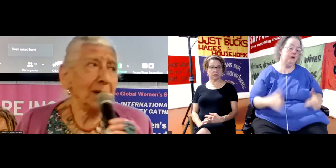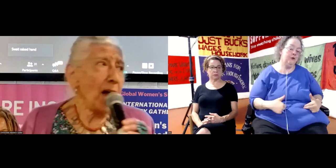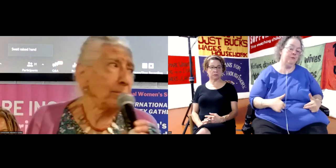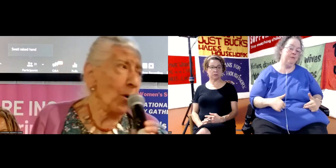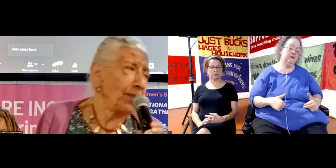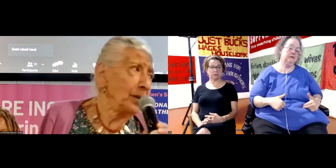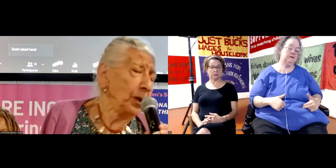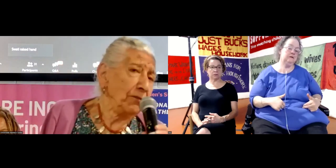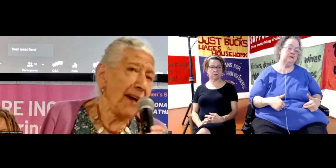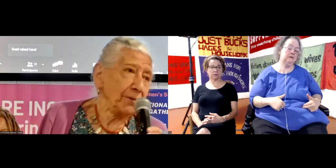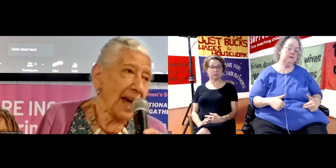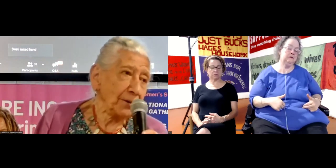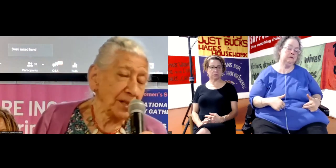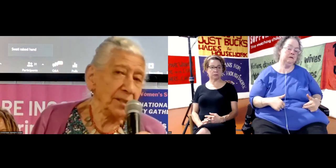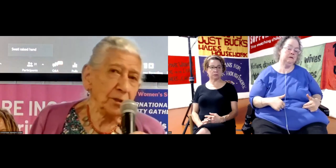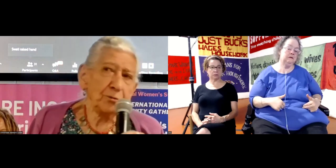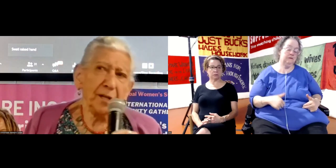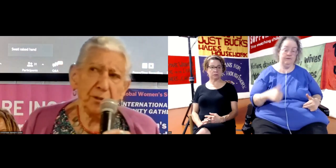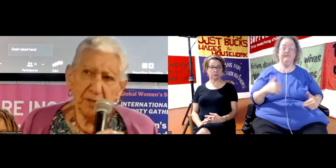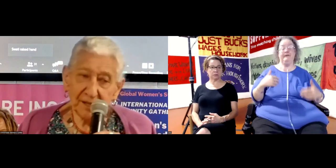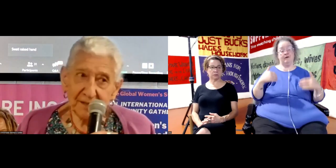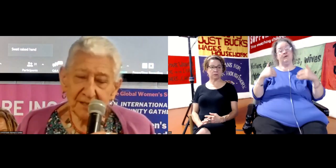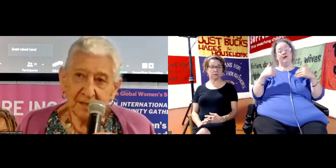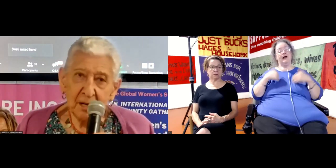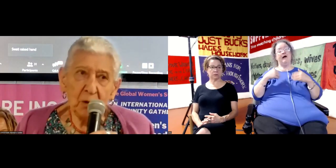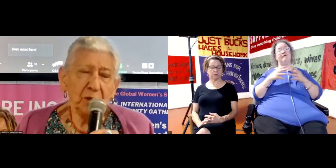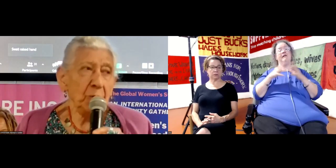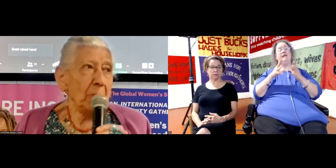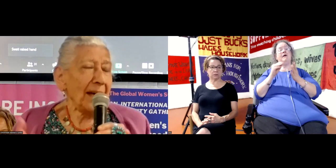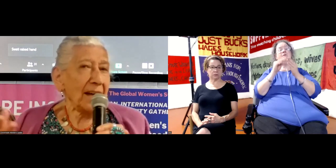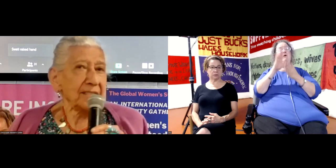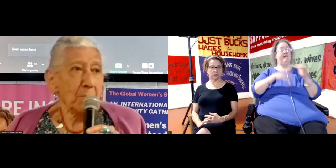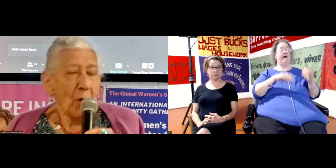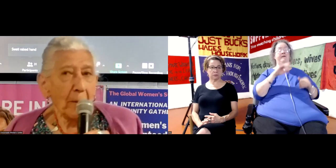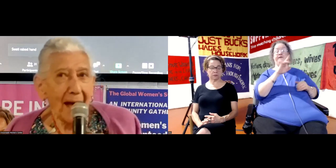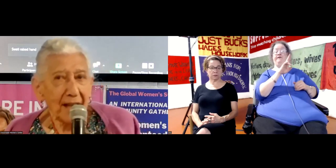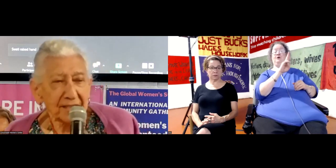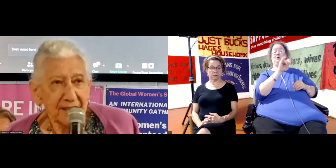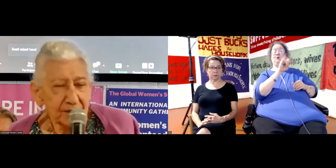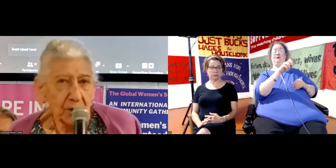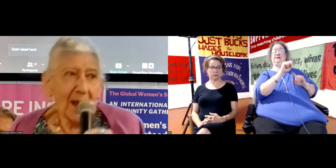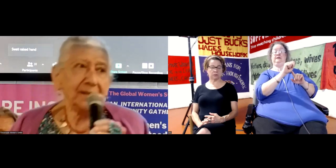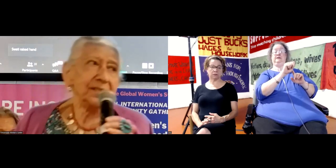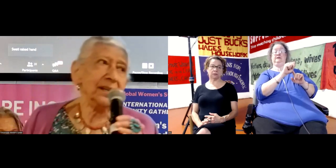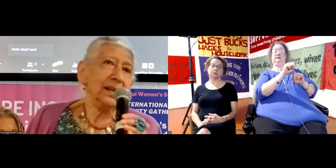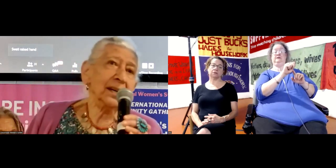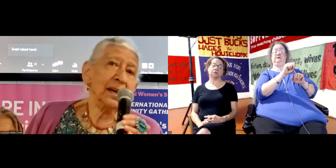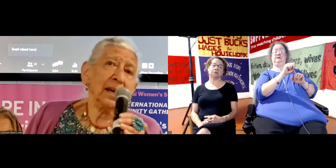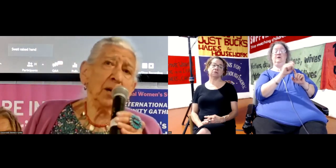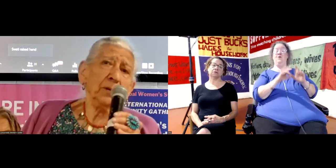We knew a lot more than we'd found out in the trade unions. We knew more about our